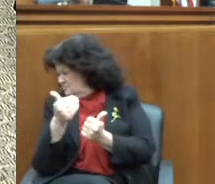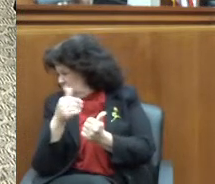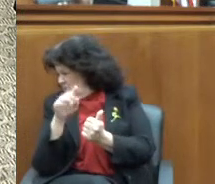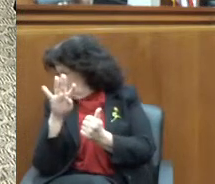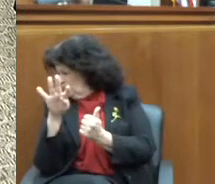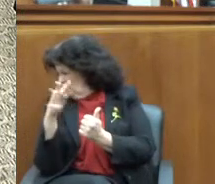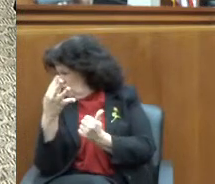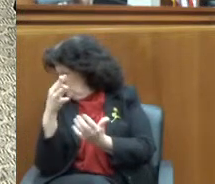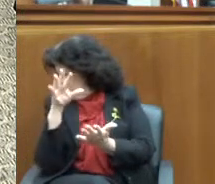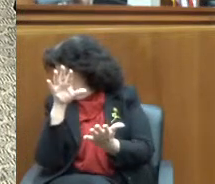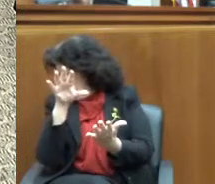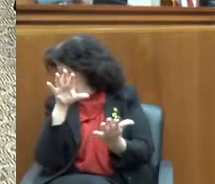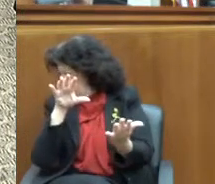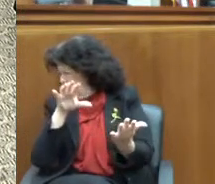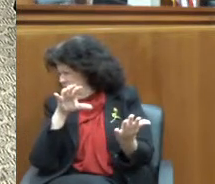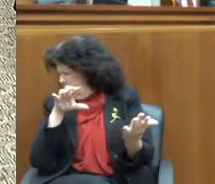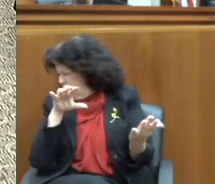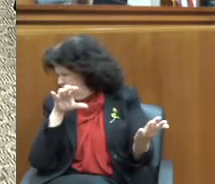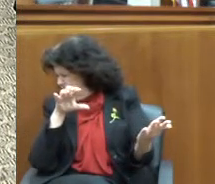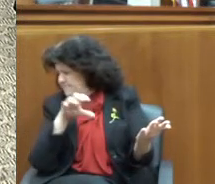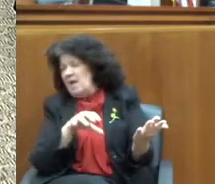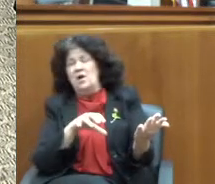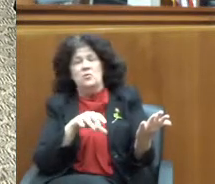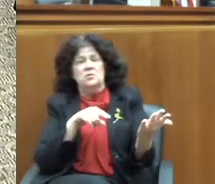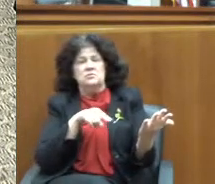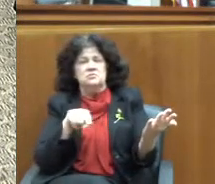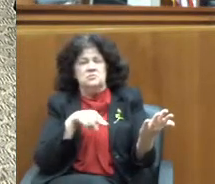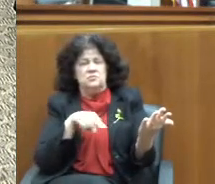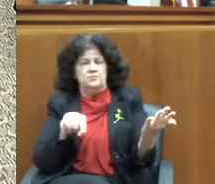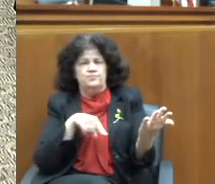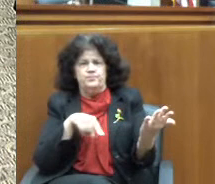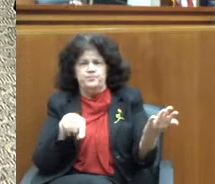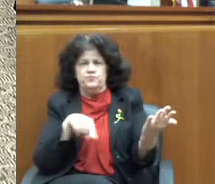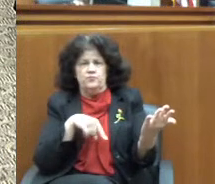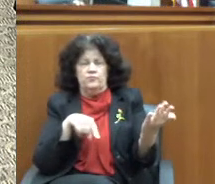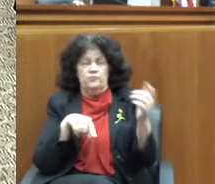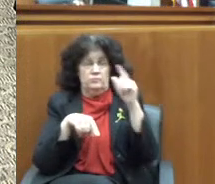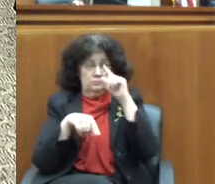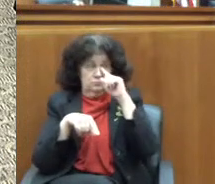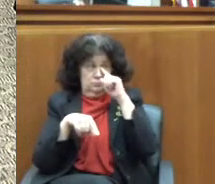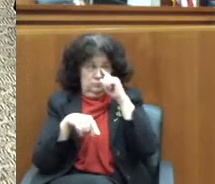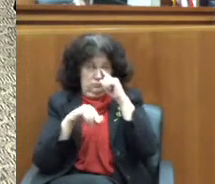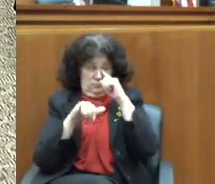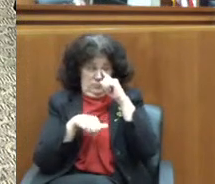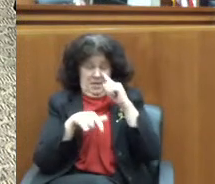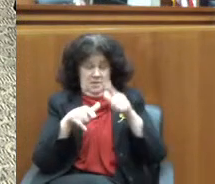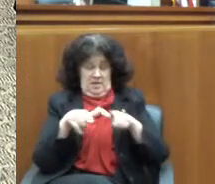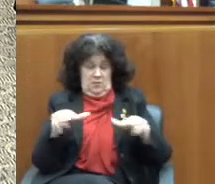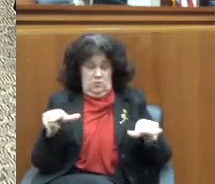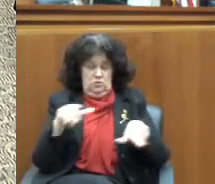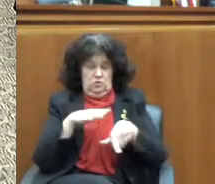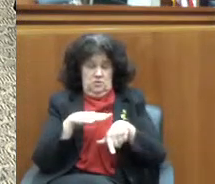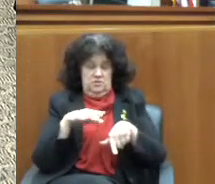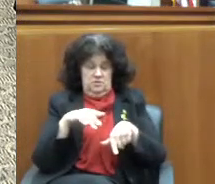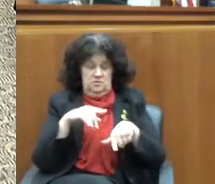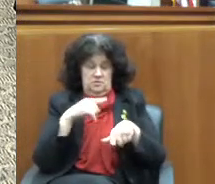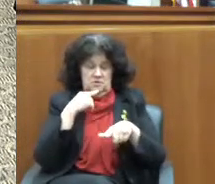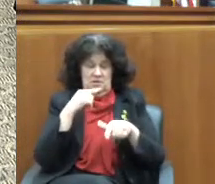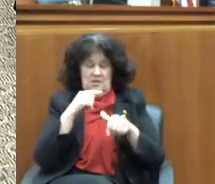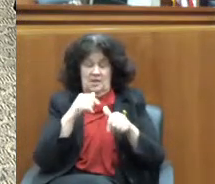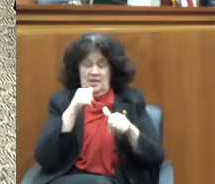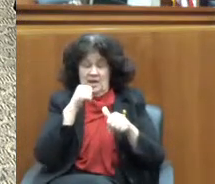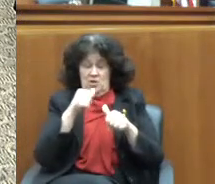fourth paragraph. It says for the appeals heard February TSAC in the school system who's down at fault. The next sentence says letter